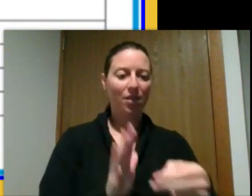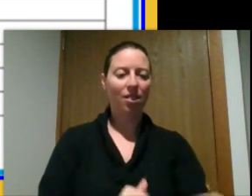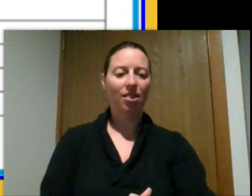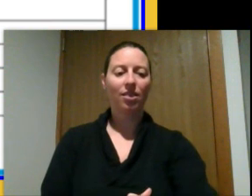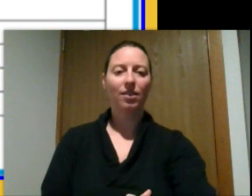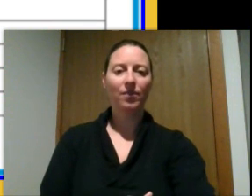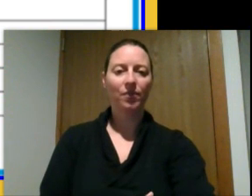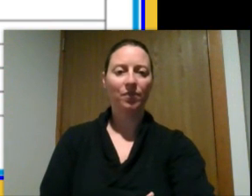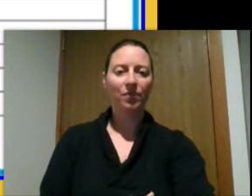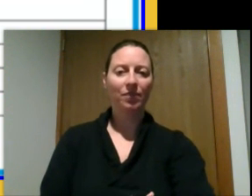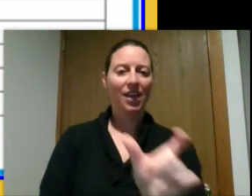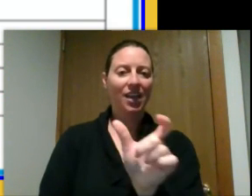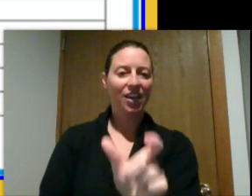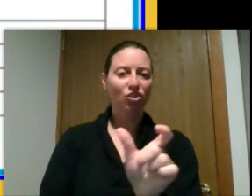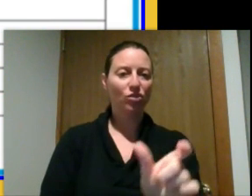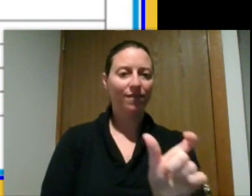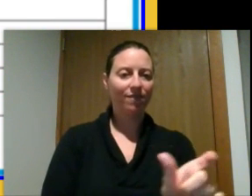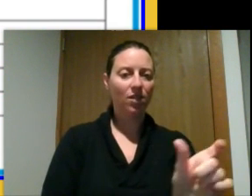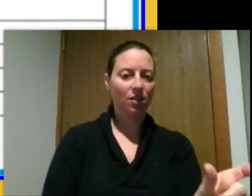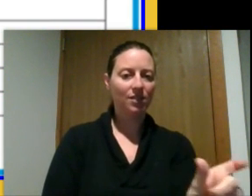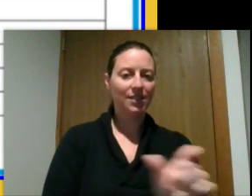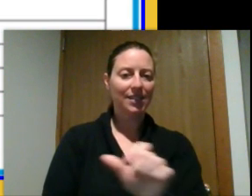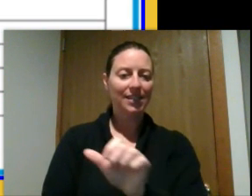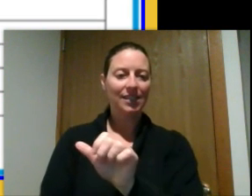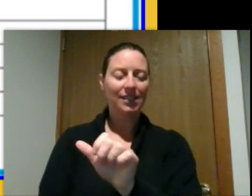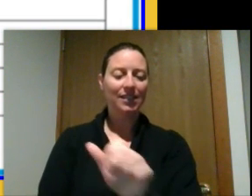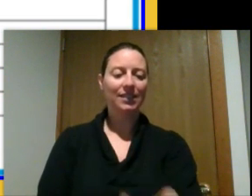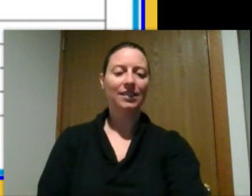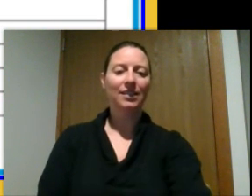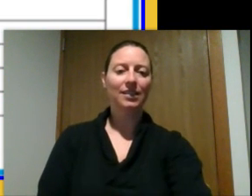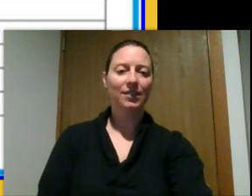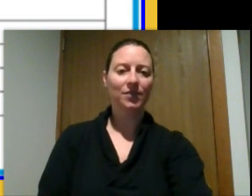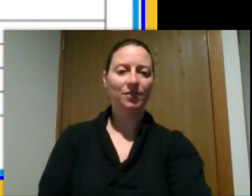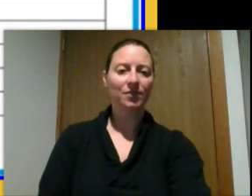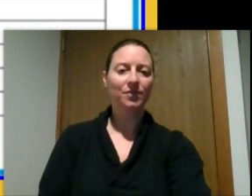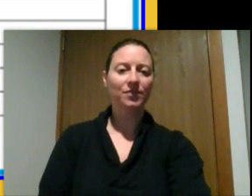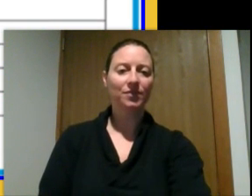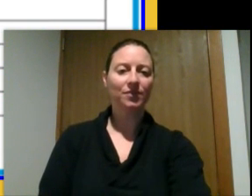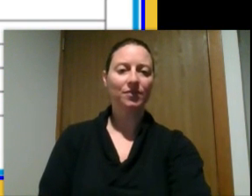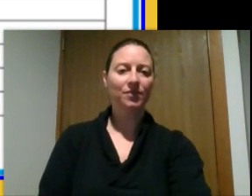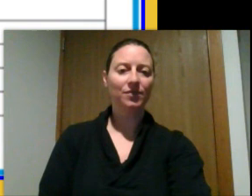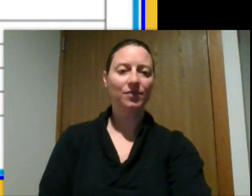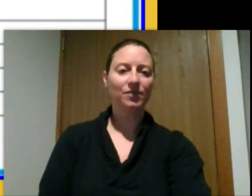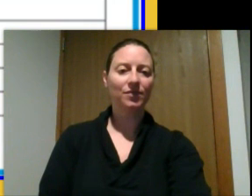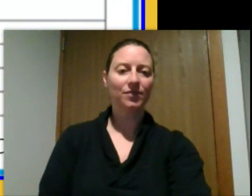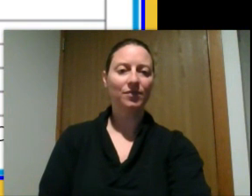then add in the frequency numbers,